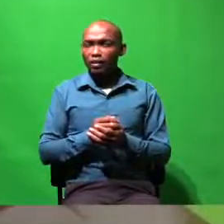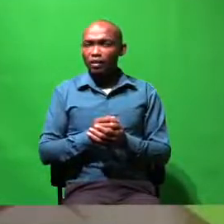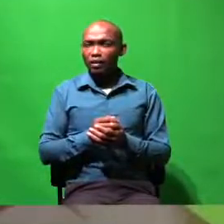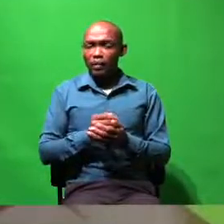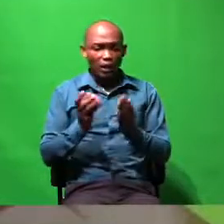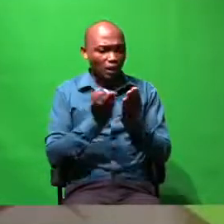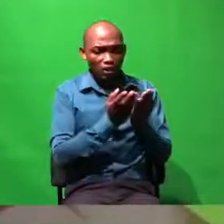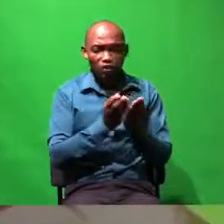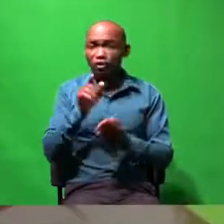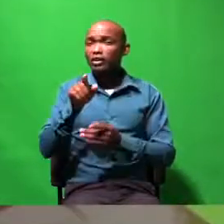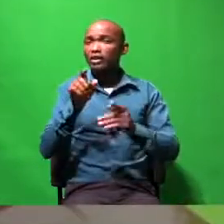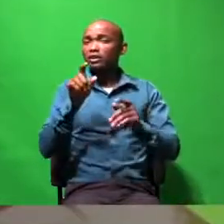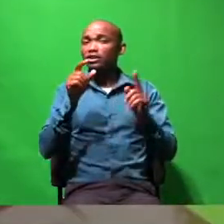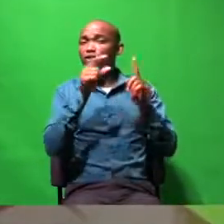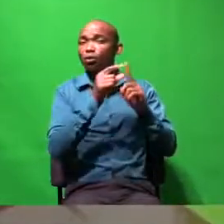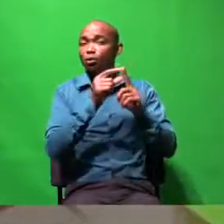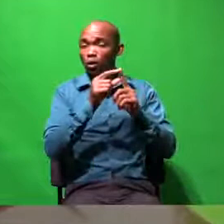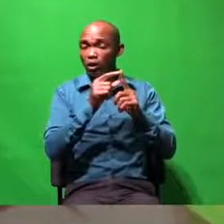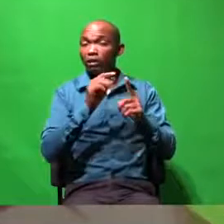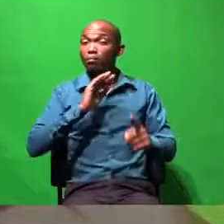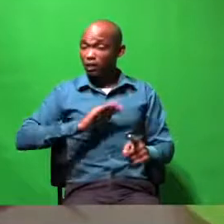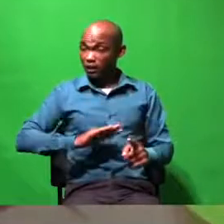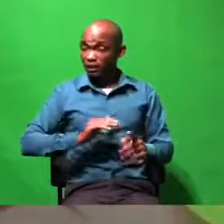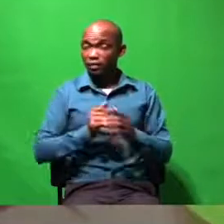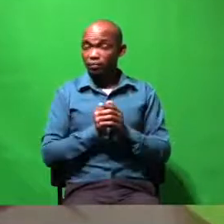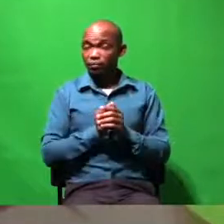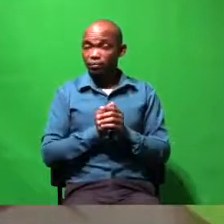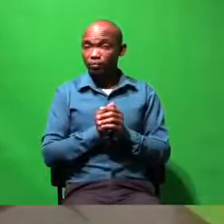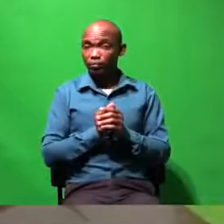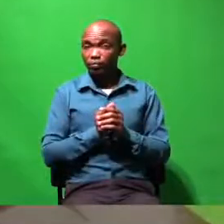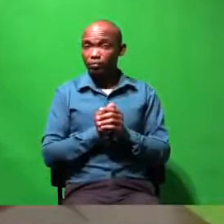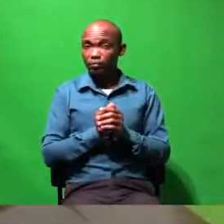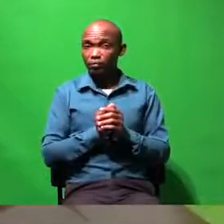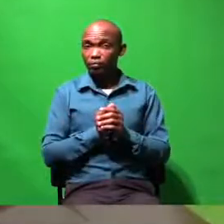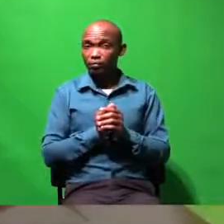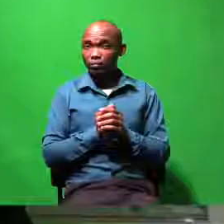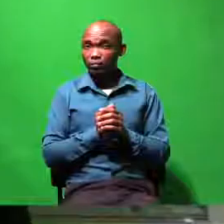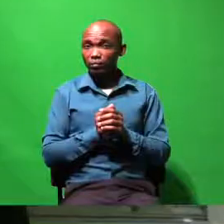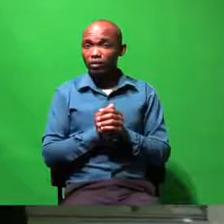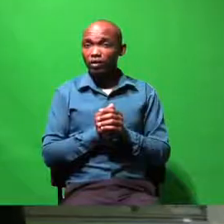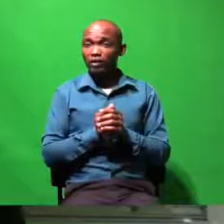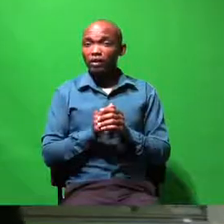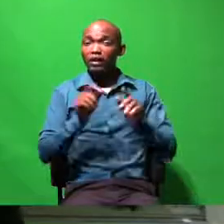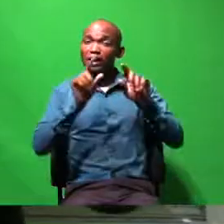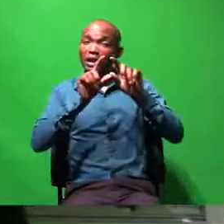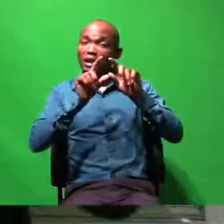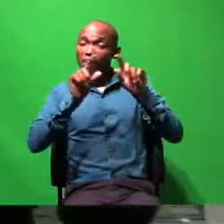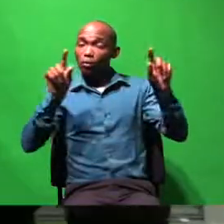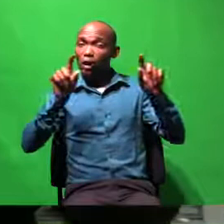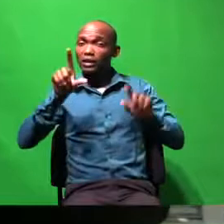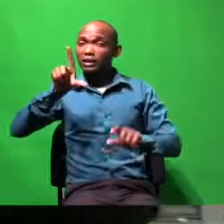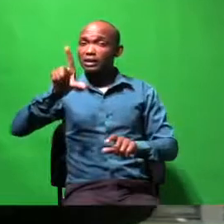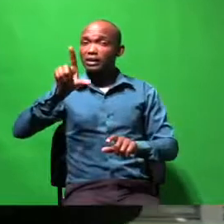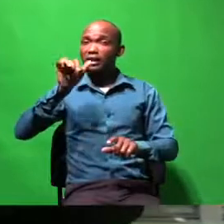this word, please? Can you read first? Oh, good. This is the word class. Say